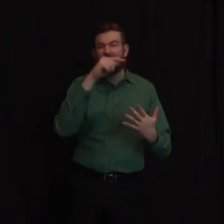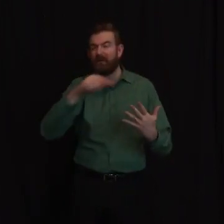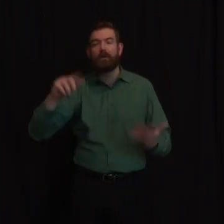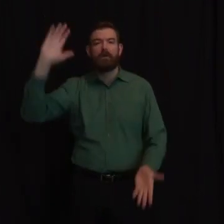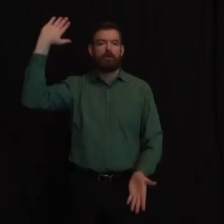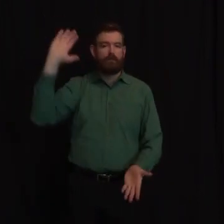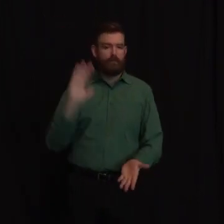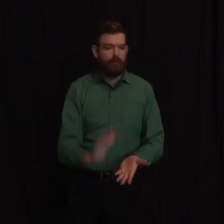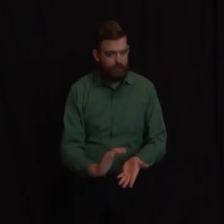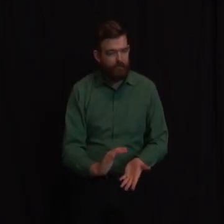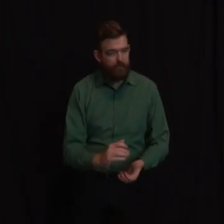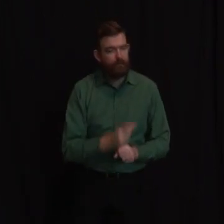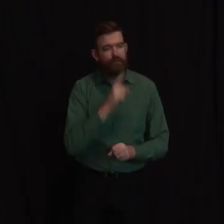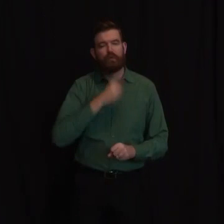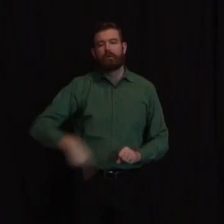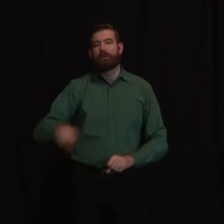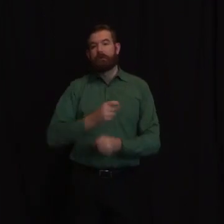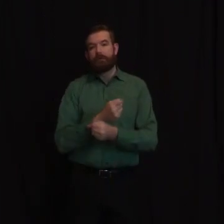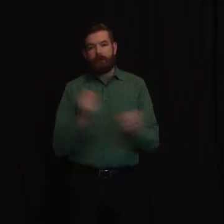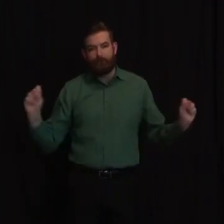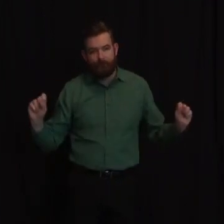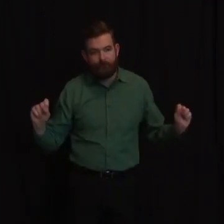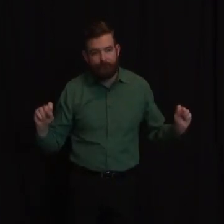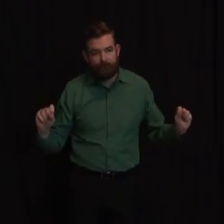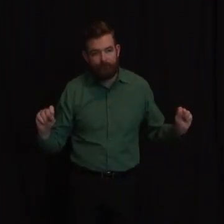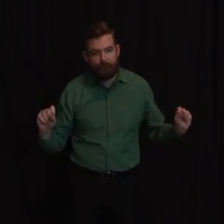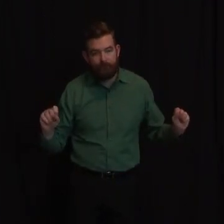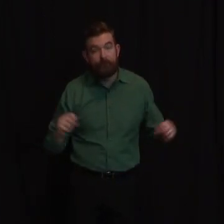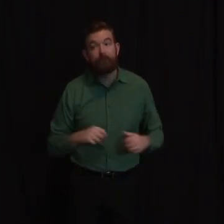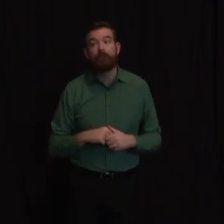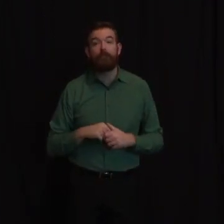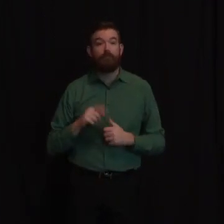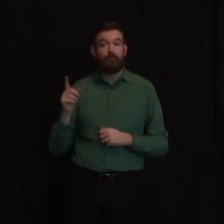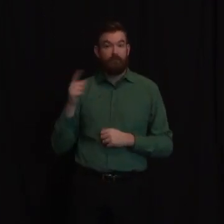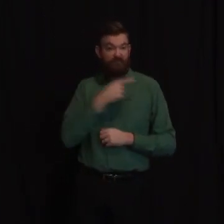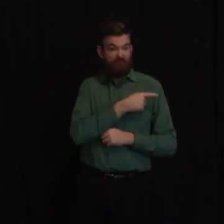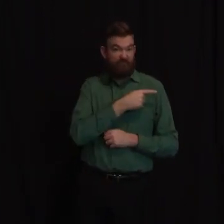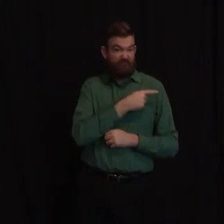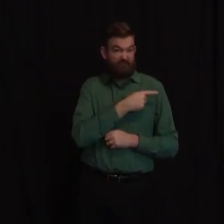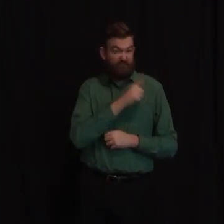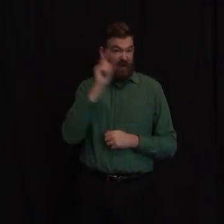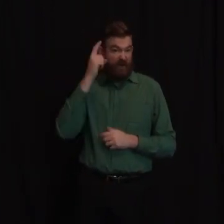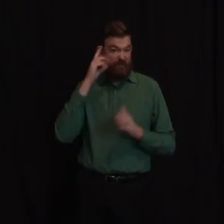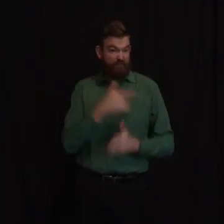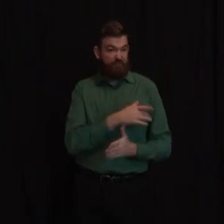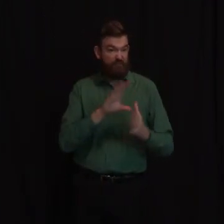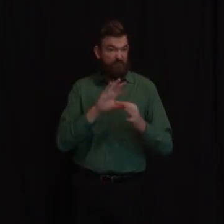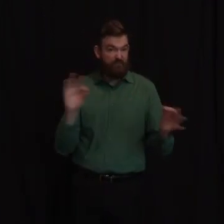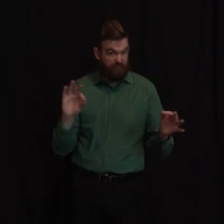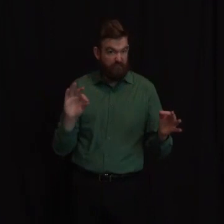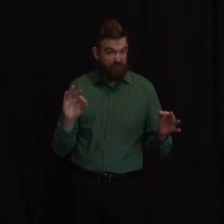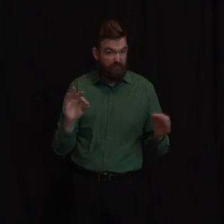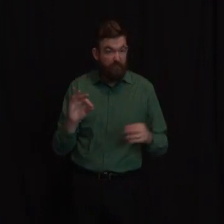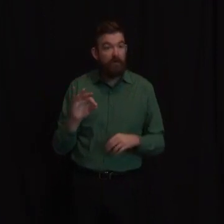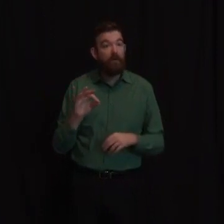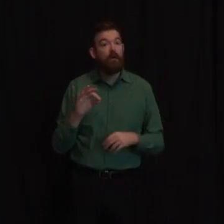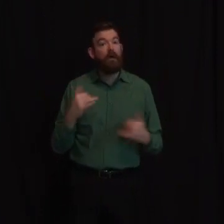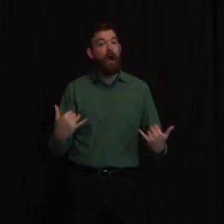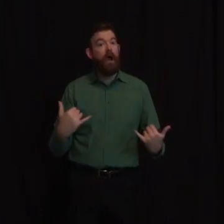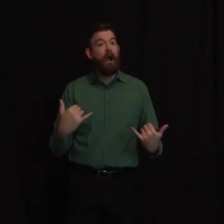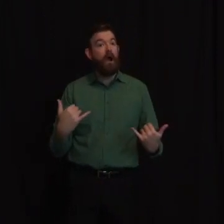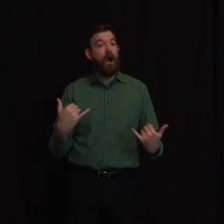times. As the governor shared for today's report, our hospitals reported 7,718